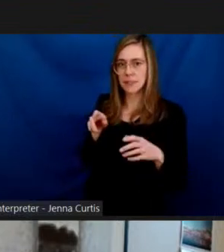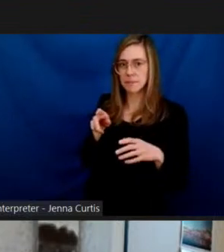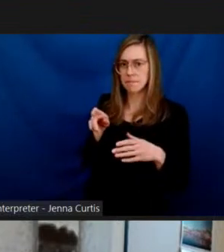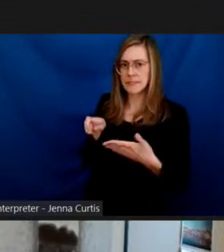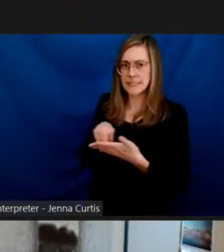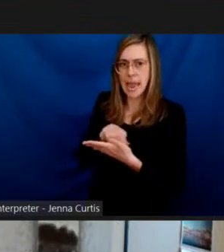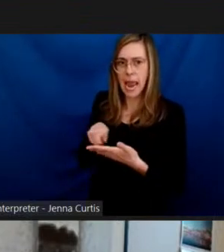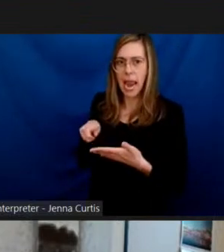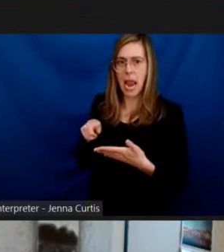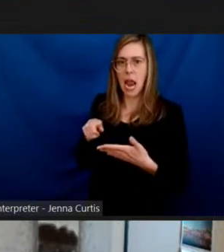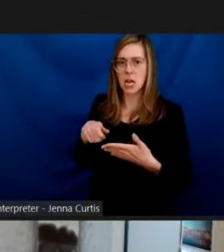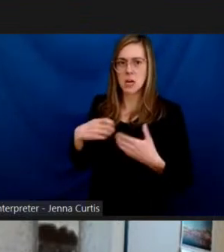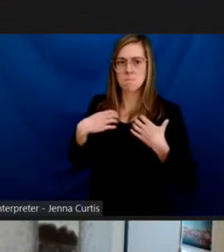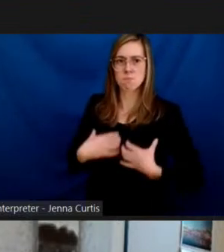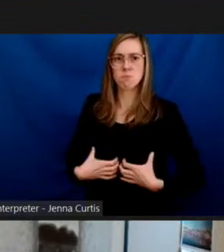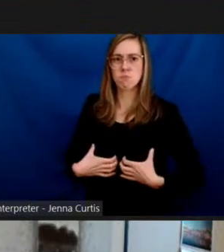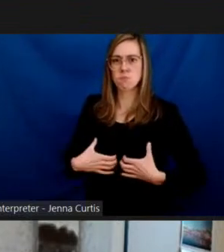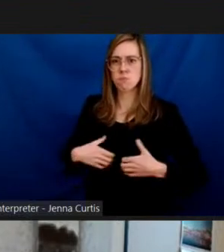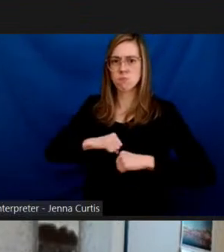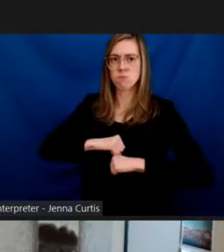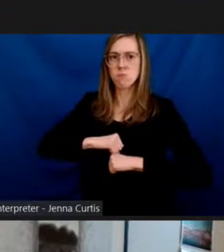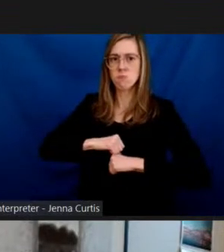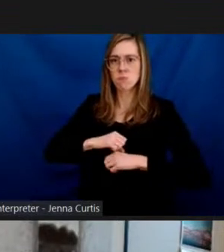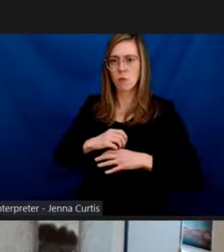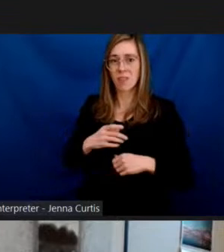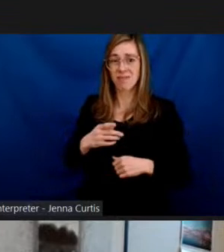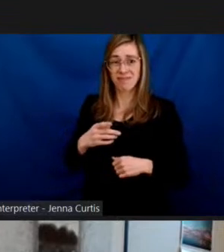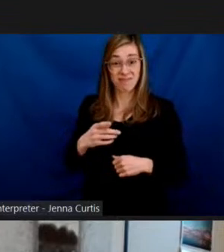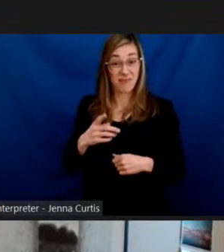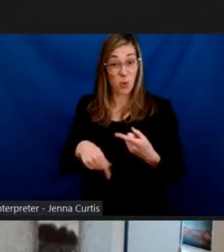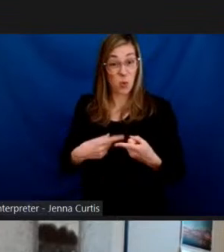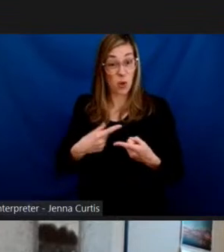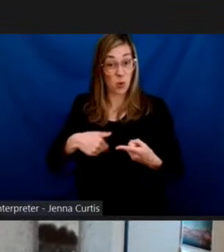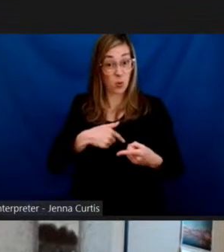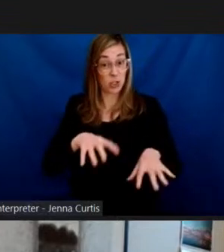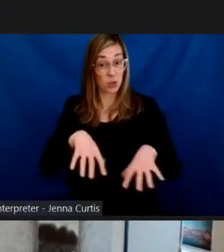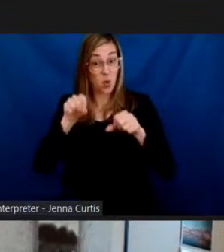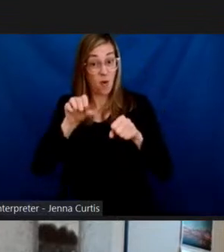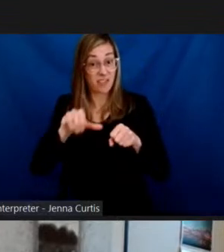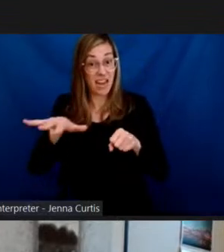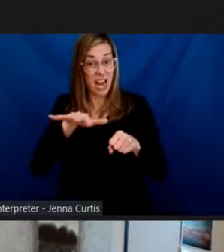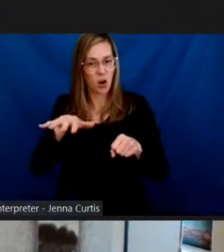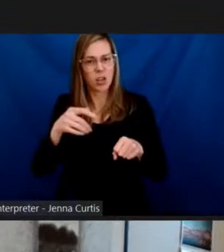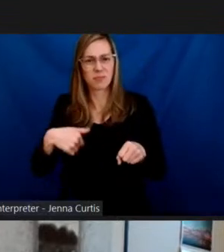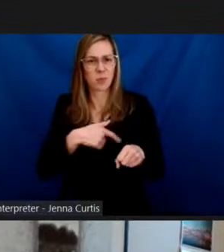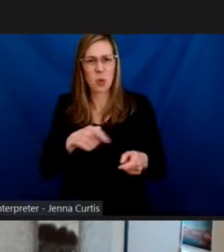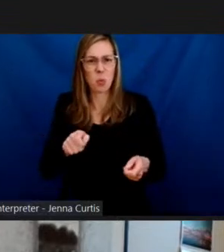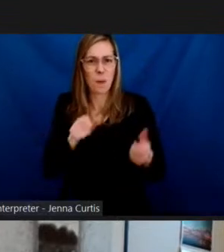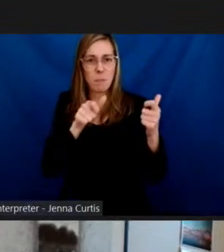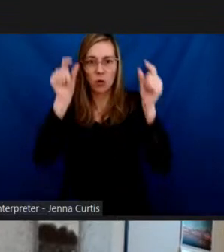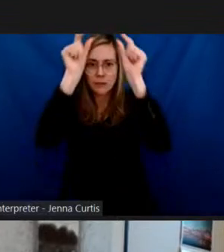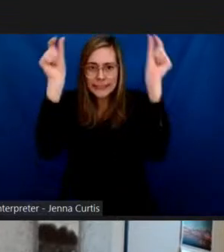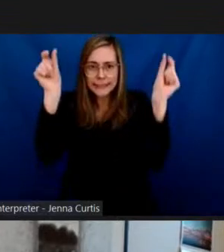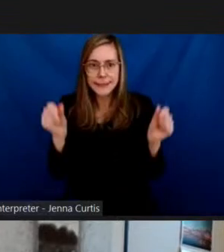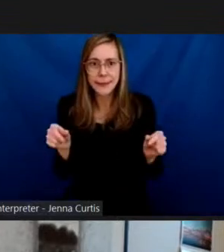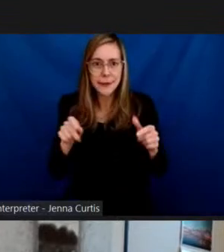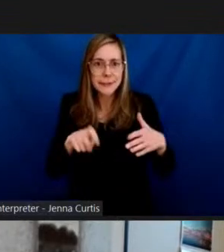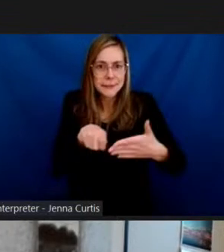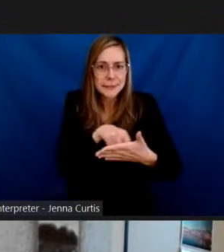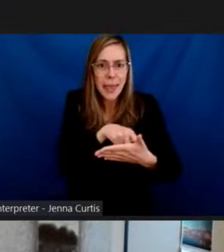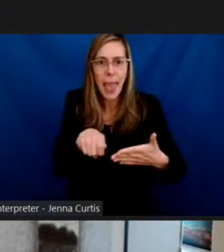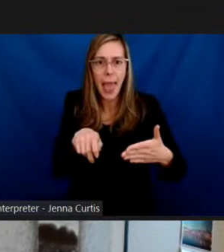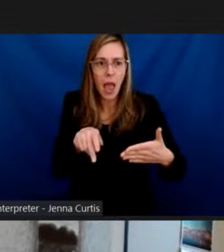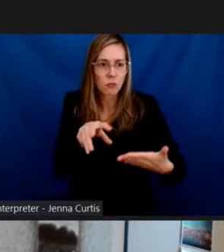actually removed all of those items because they weren't actually keeping the space safe. The way that we learn